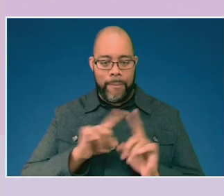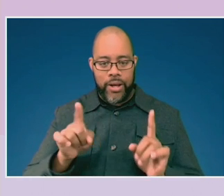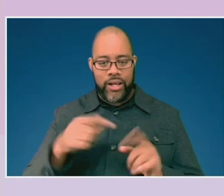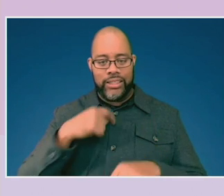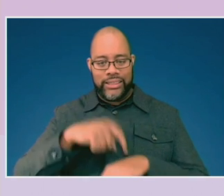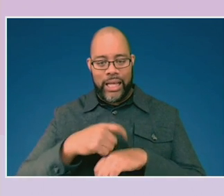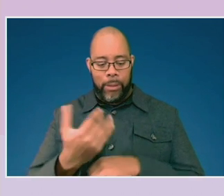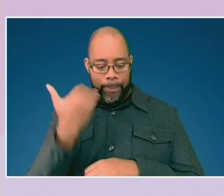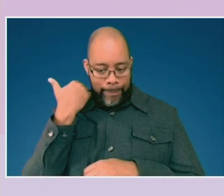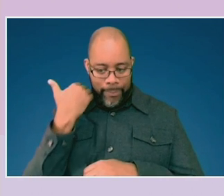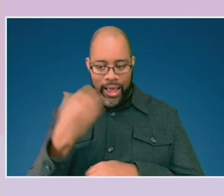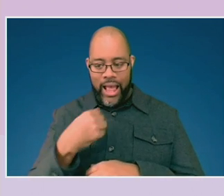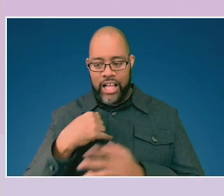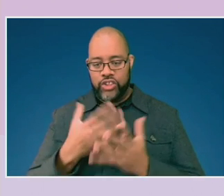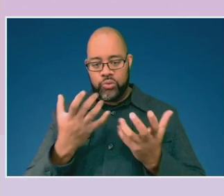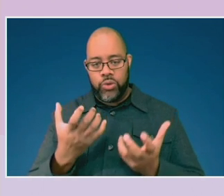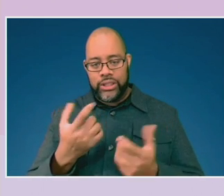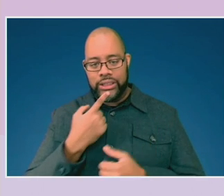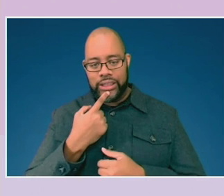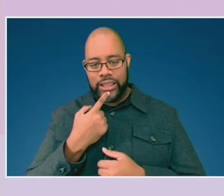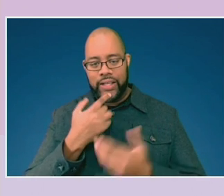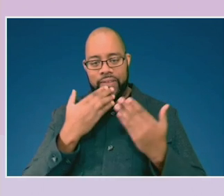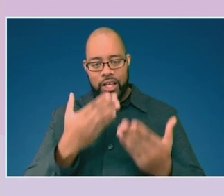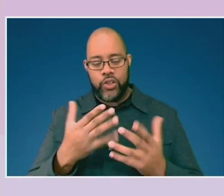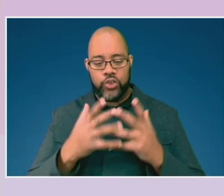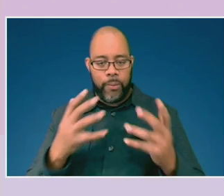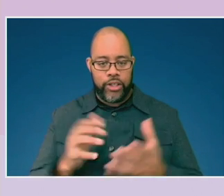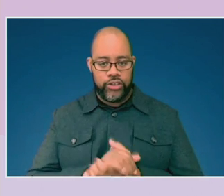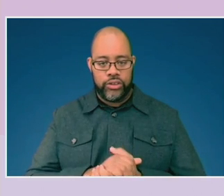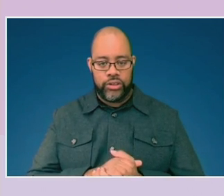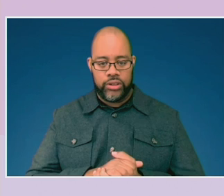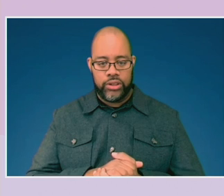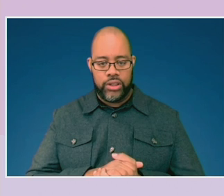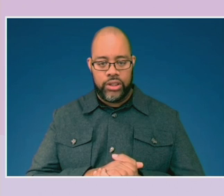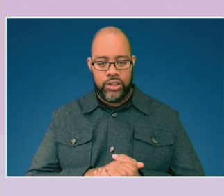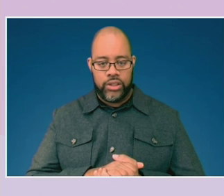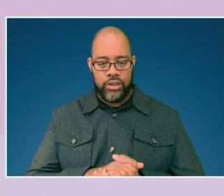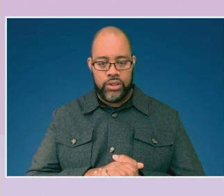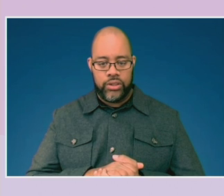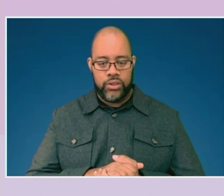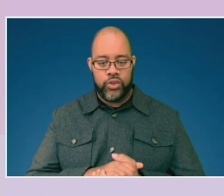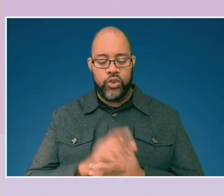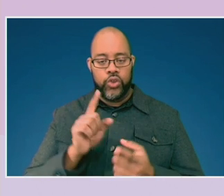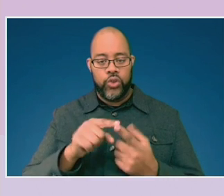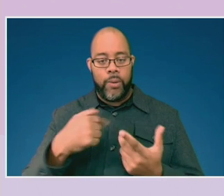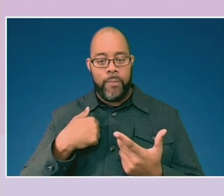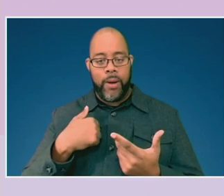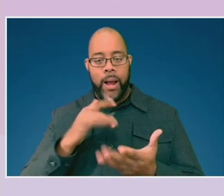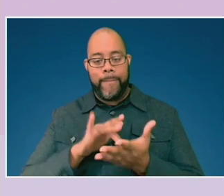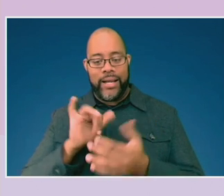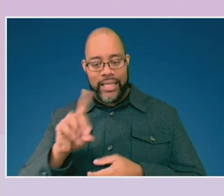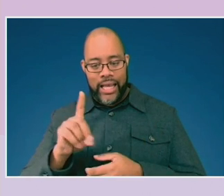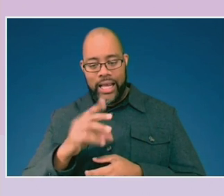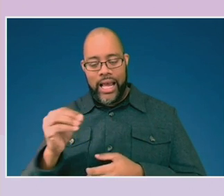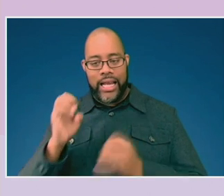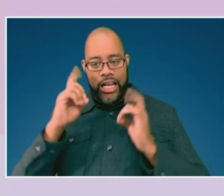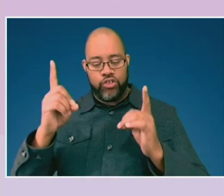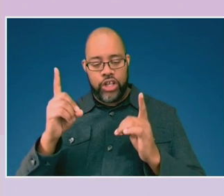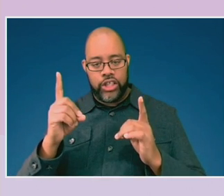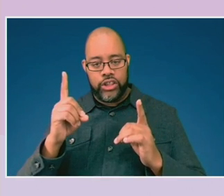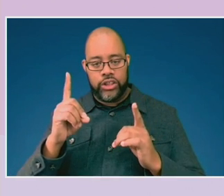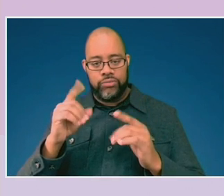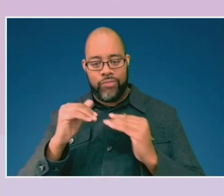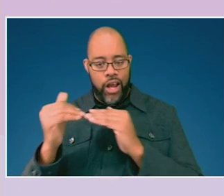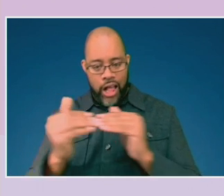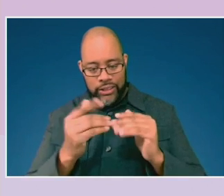up. And I just wanted to say thank you so much to my Medicaid and education colleagues from